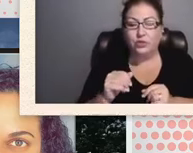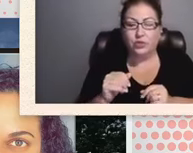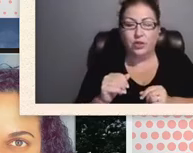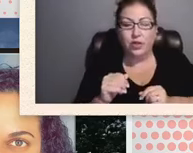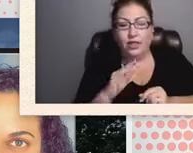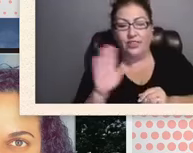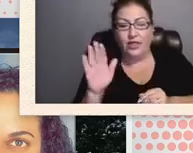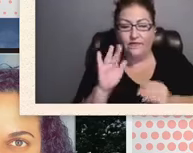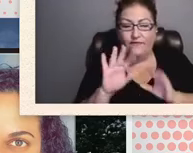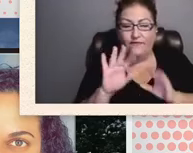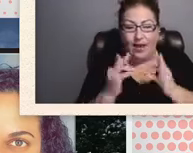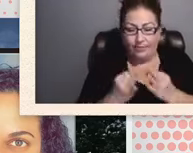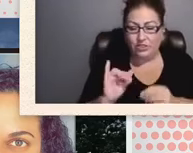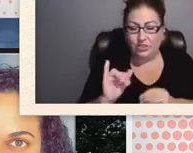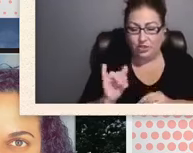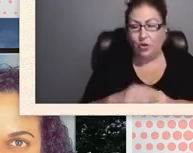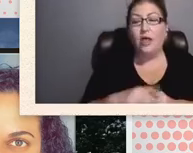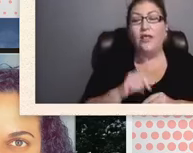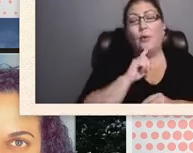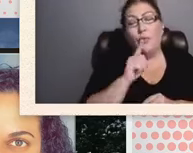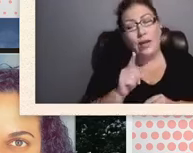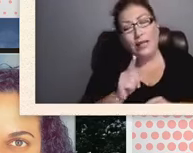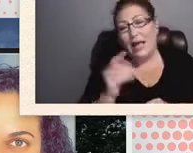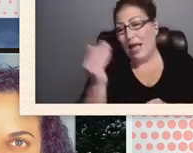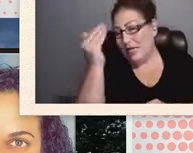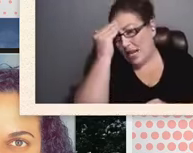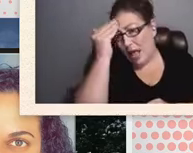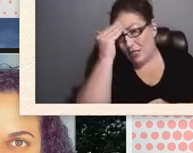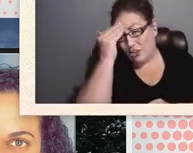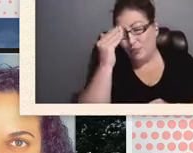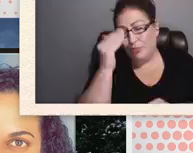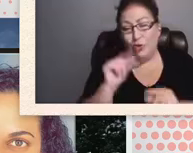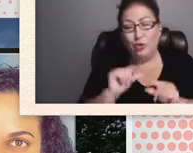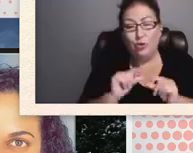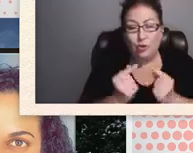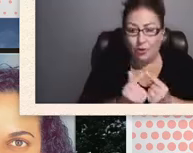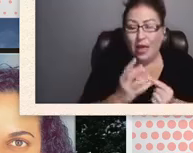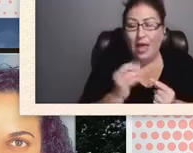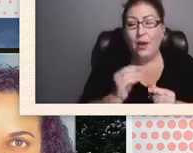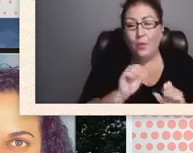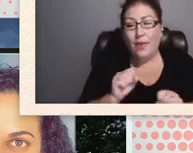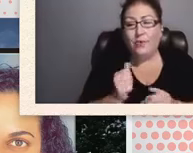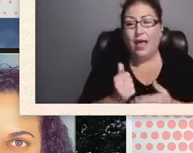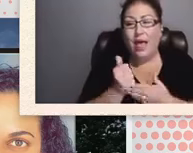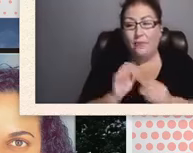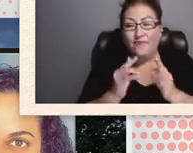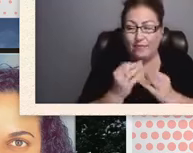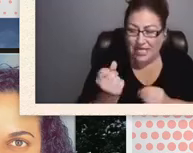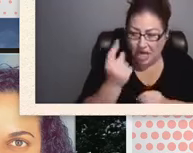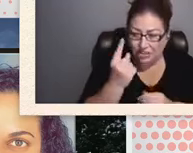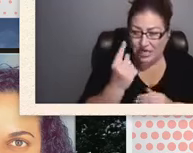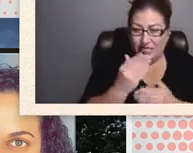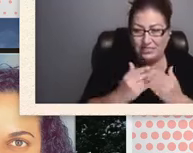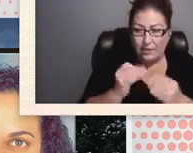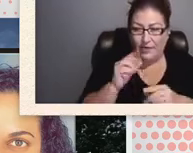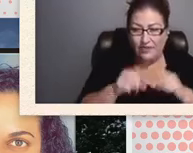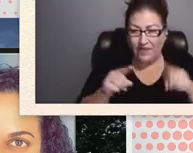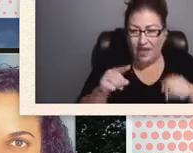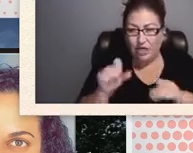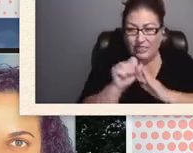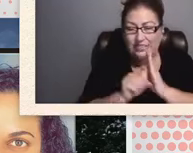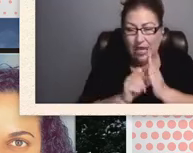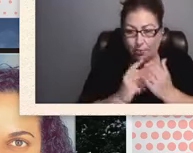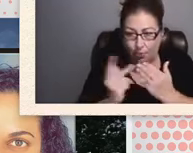families. They are a very knowledgeable group and would be able to help families with understanding some of the various state programs. You